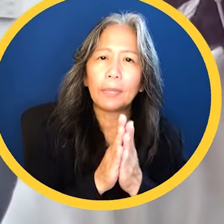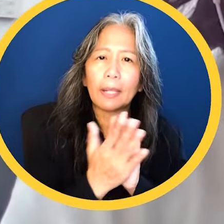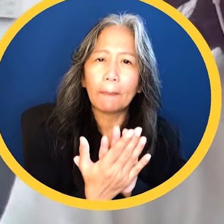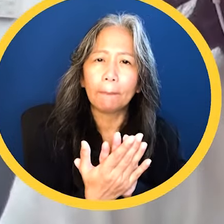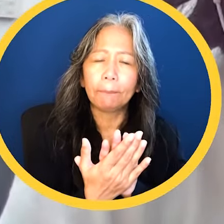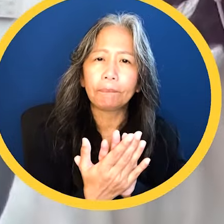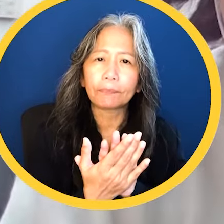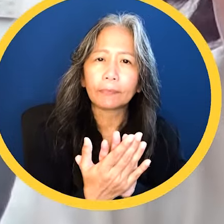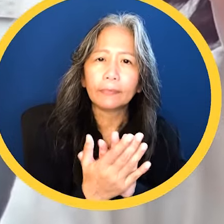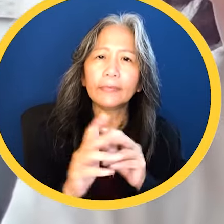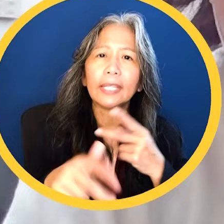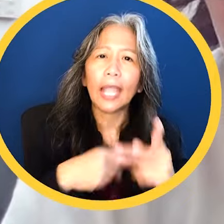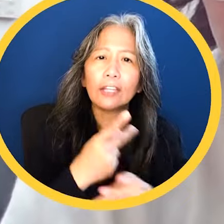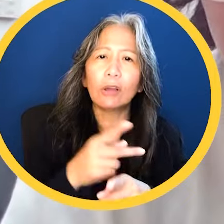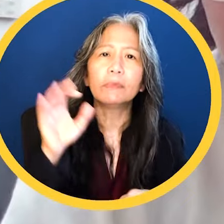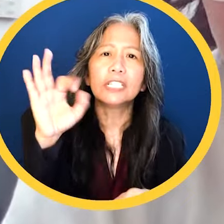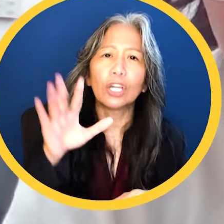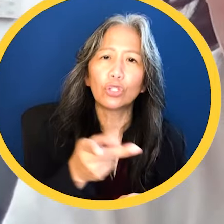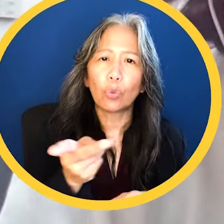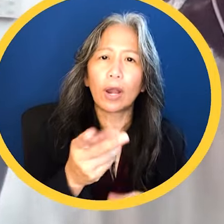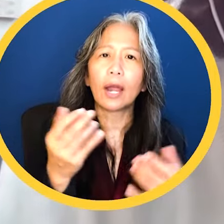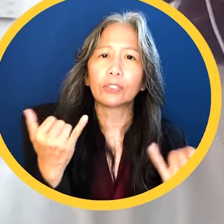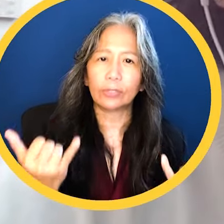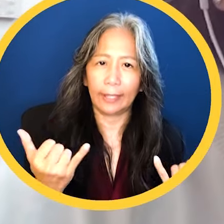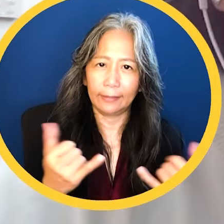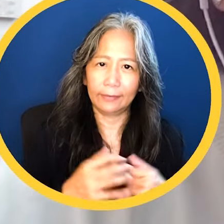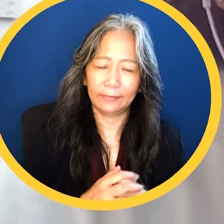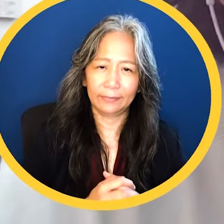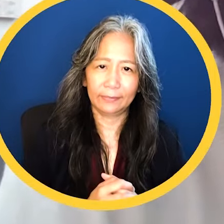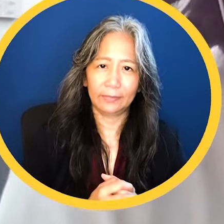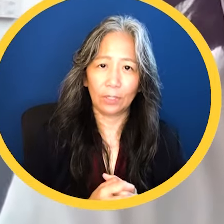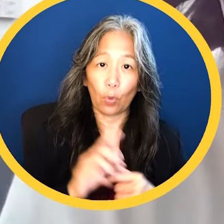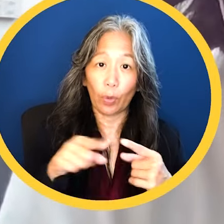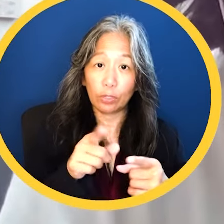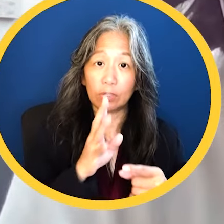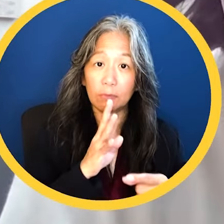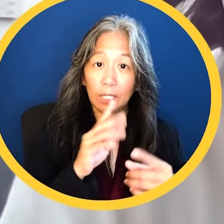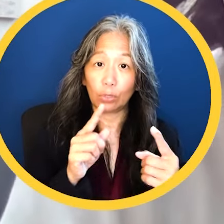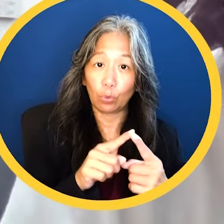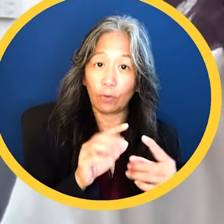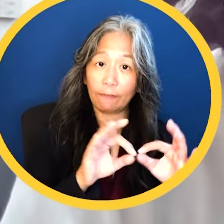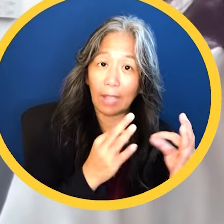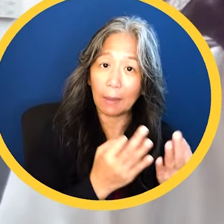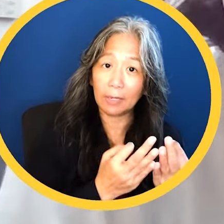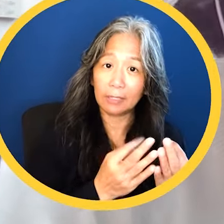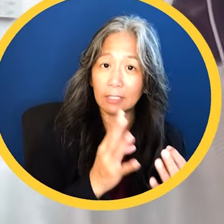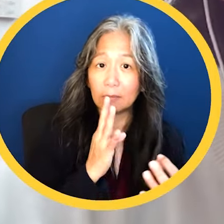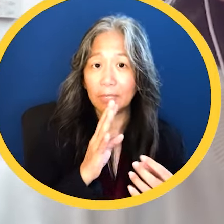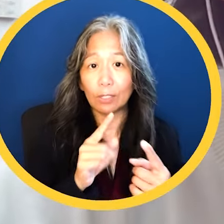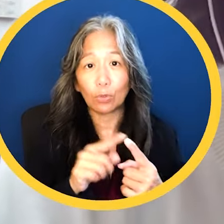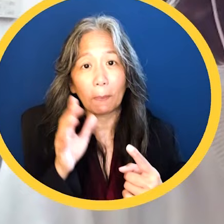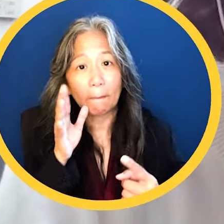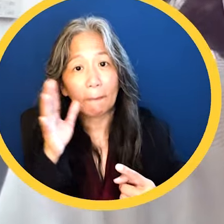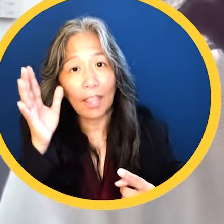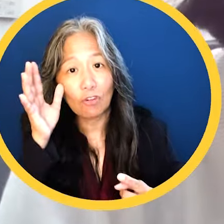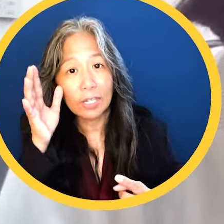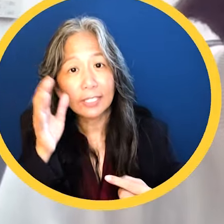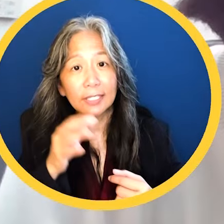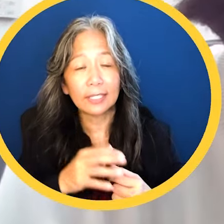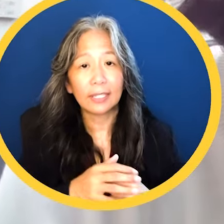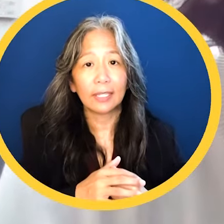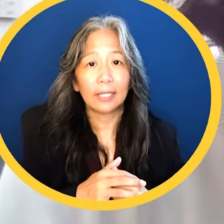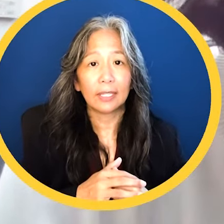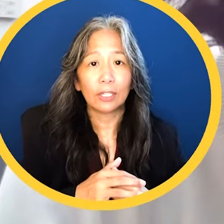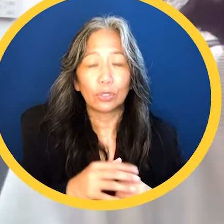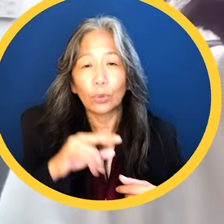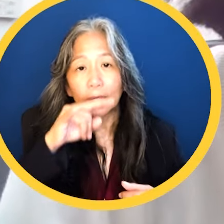helped you to become the kind of minister you are today? When you speak to families, when you speak